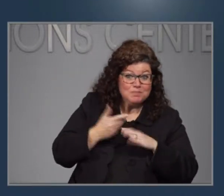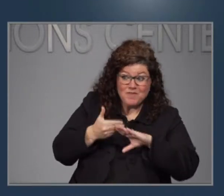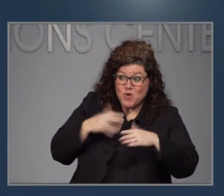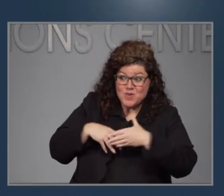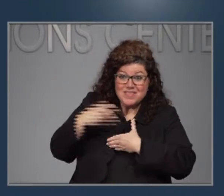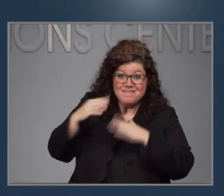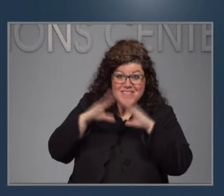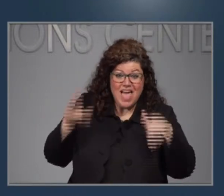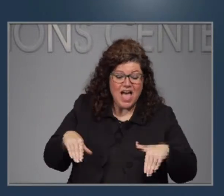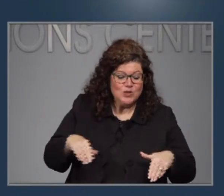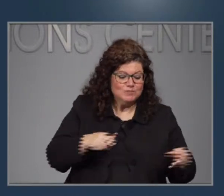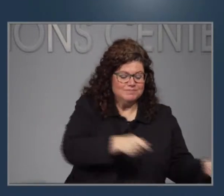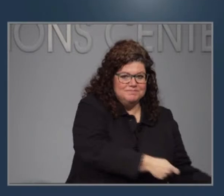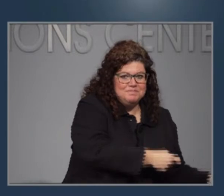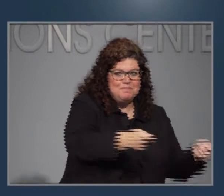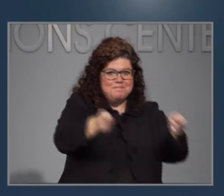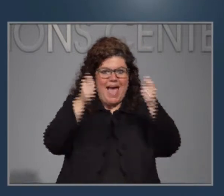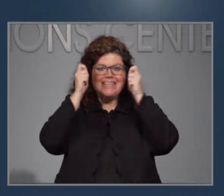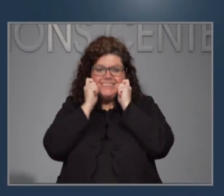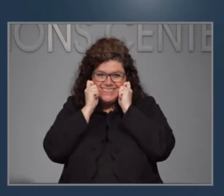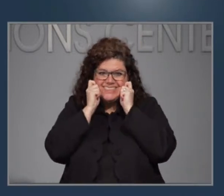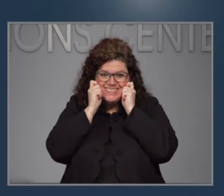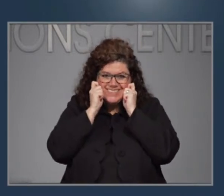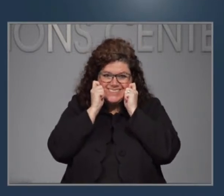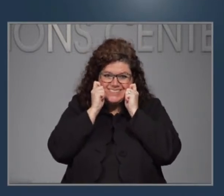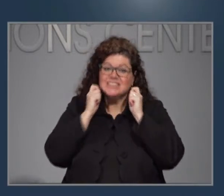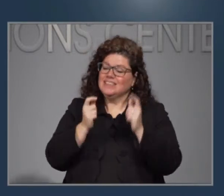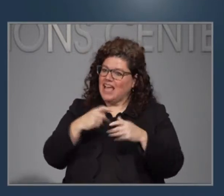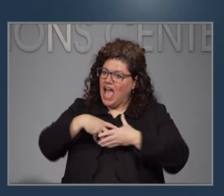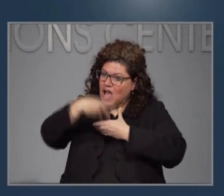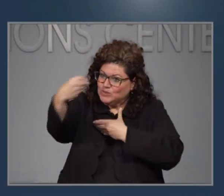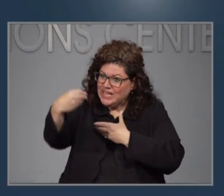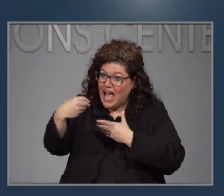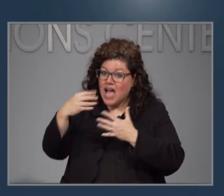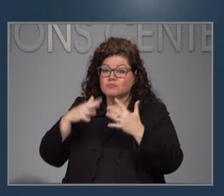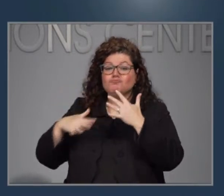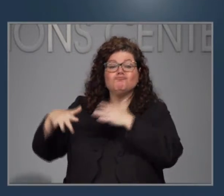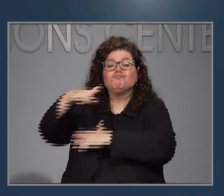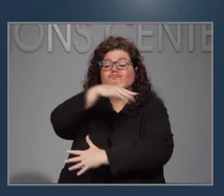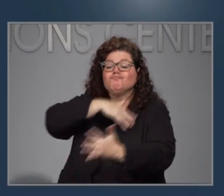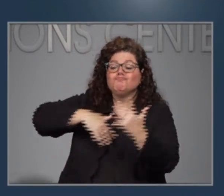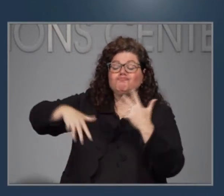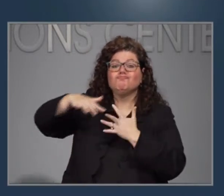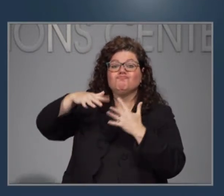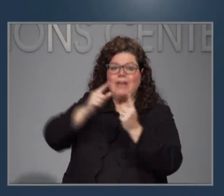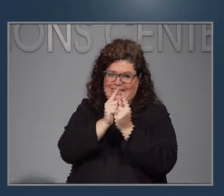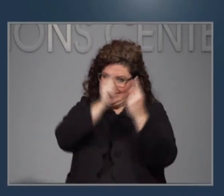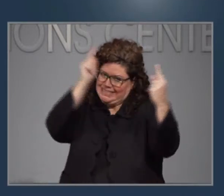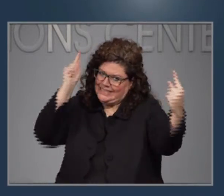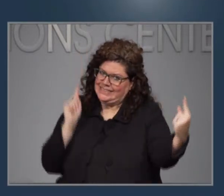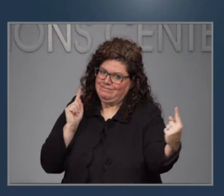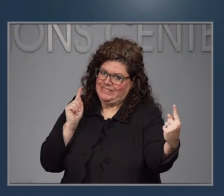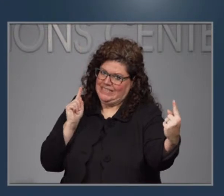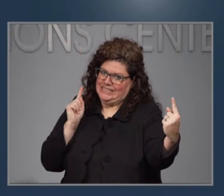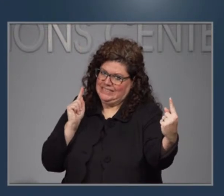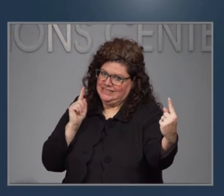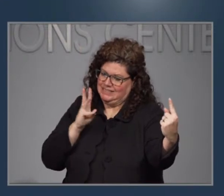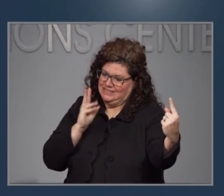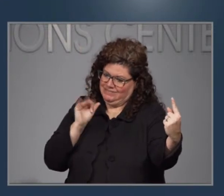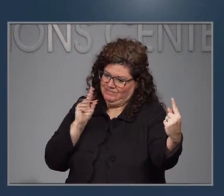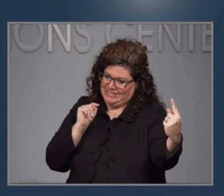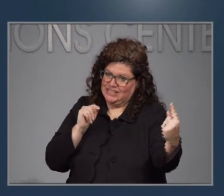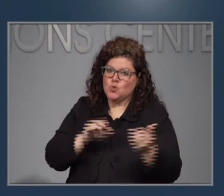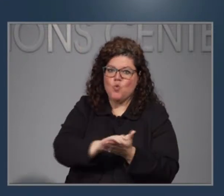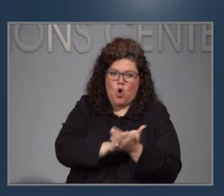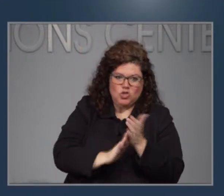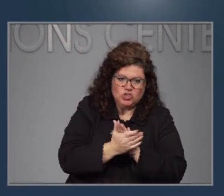get, and make sure to stay 6 feet apart from others. Second, if you think you've been exposed to COVID-19, get